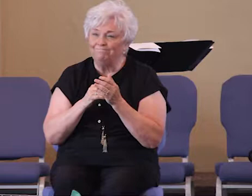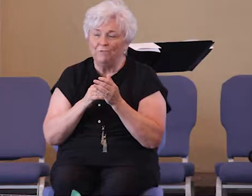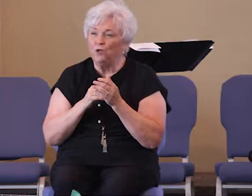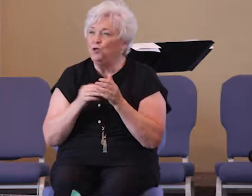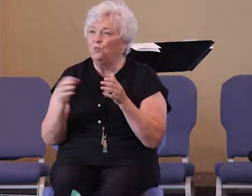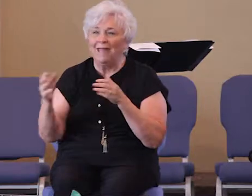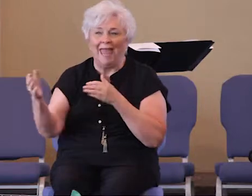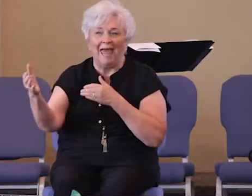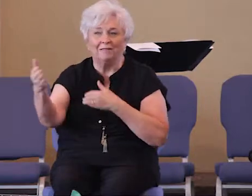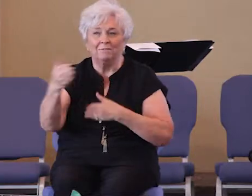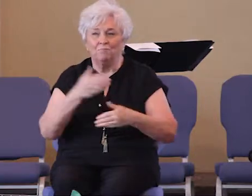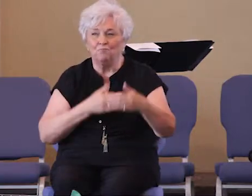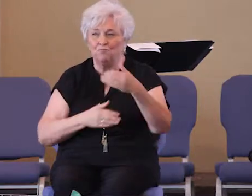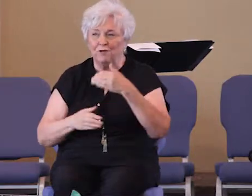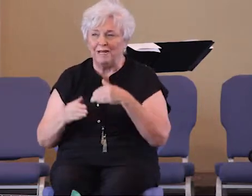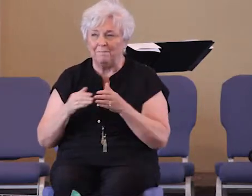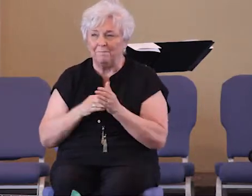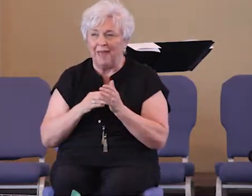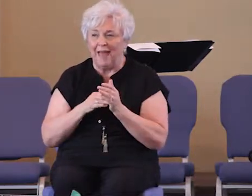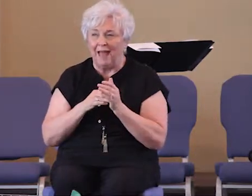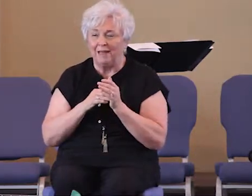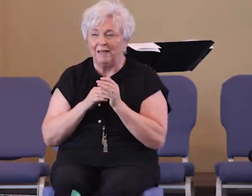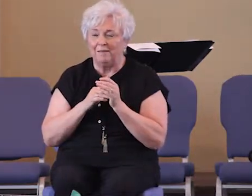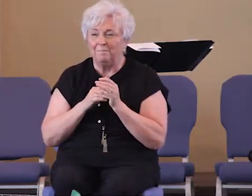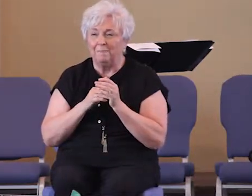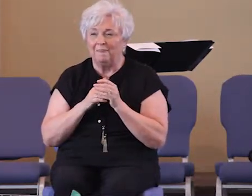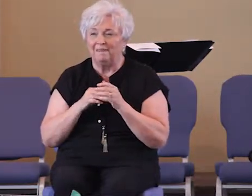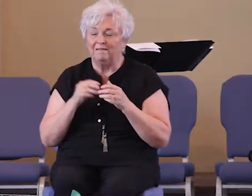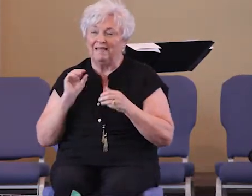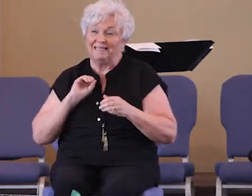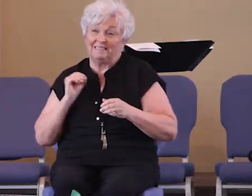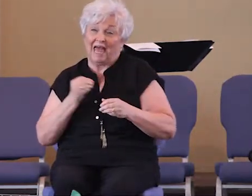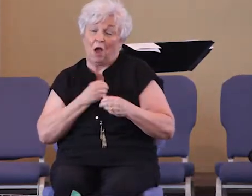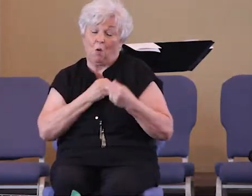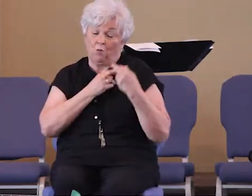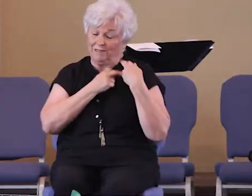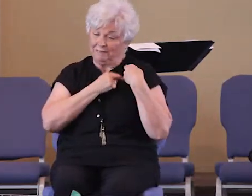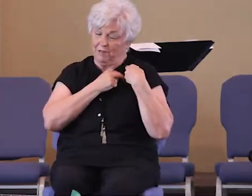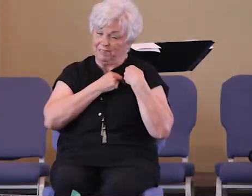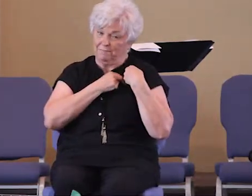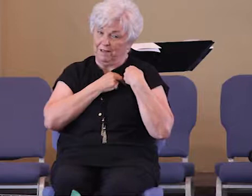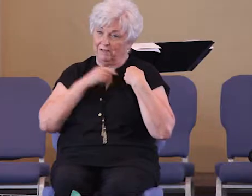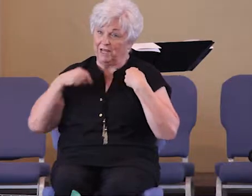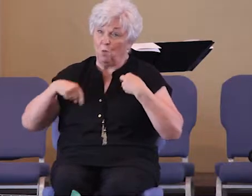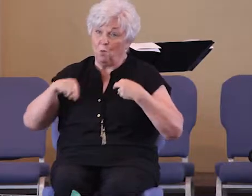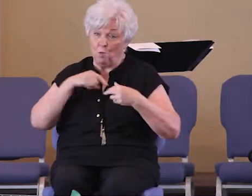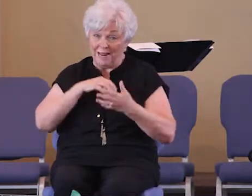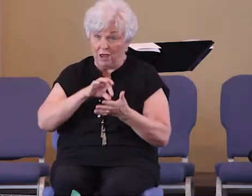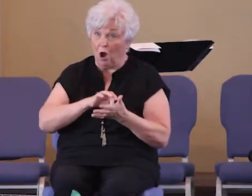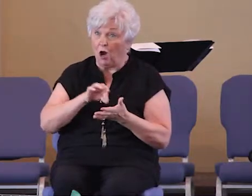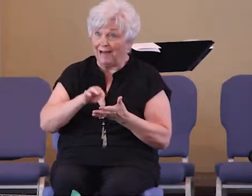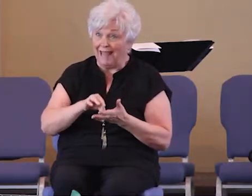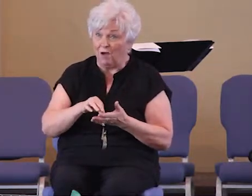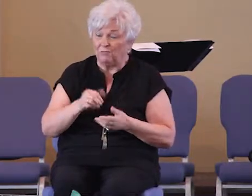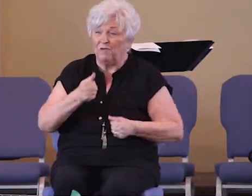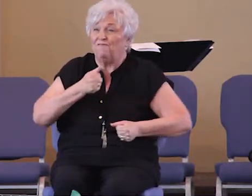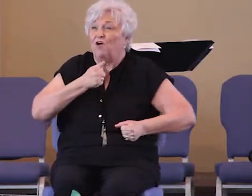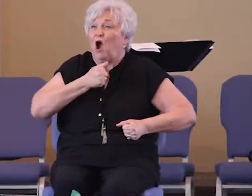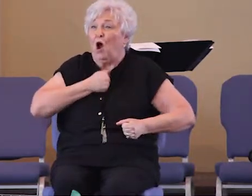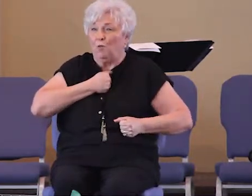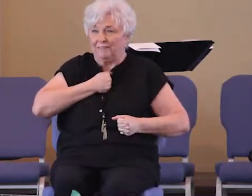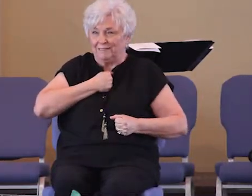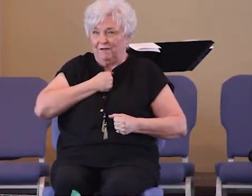time. And it's our responsibility. We're accountable for us. Number